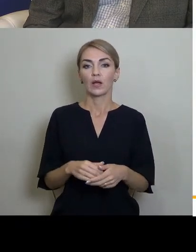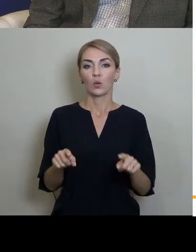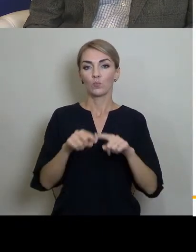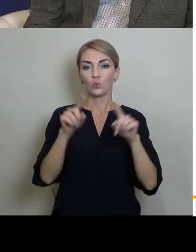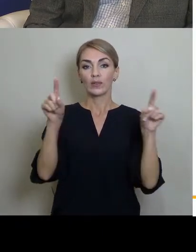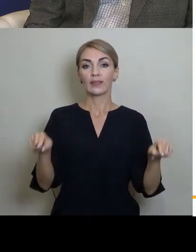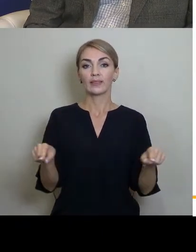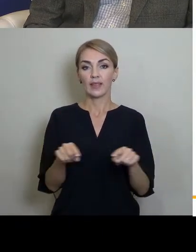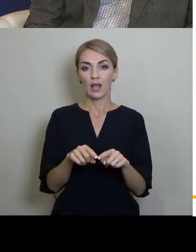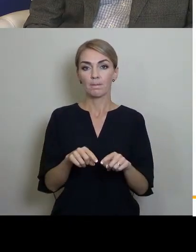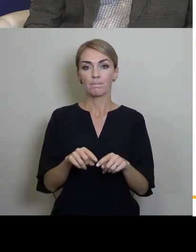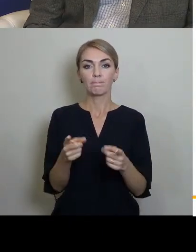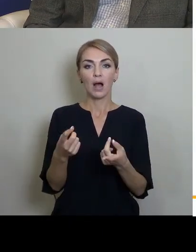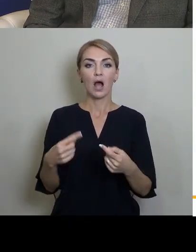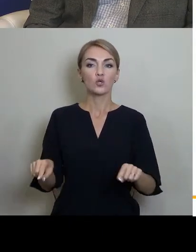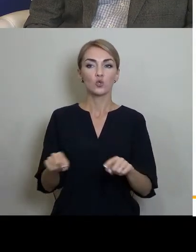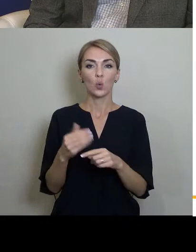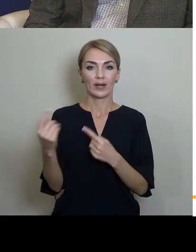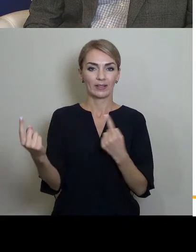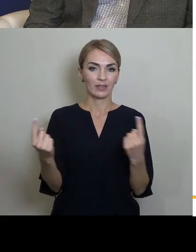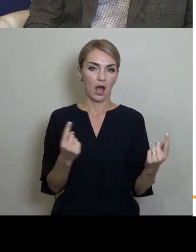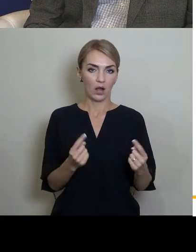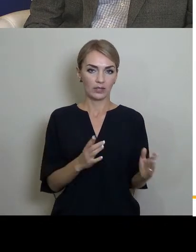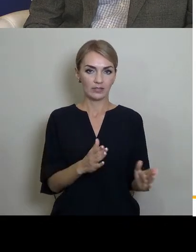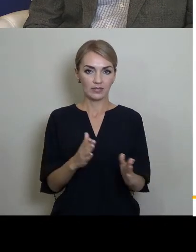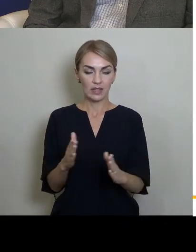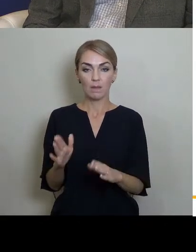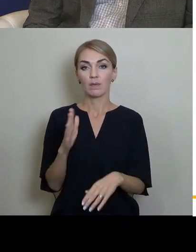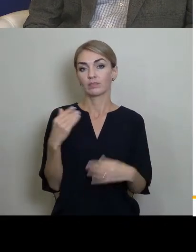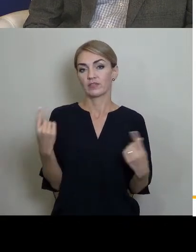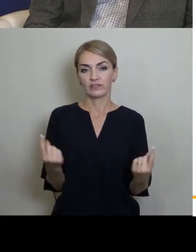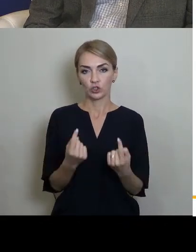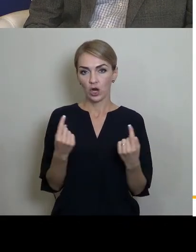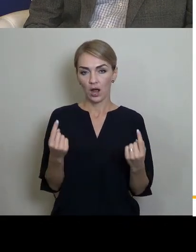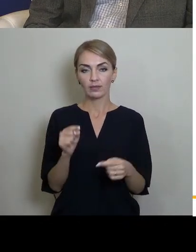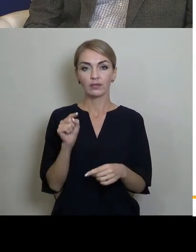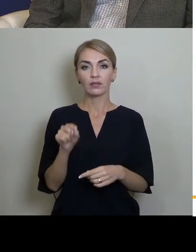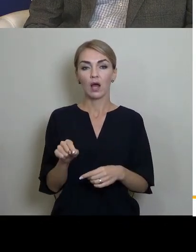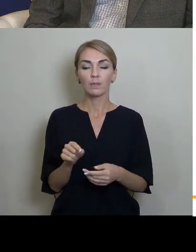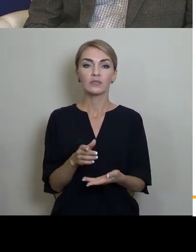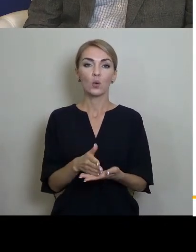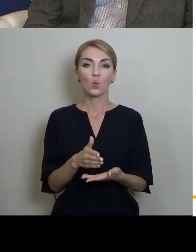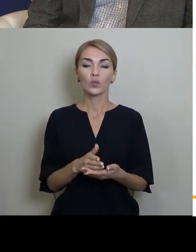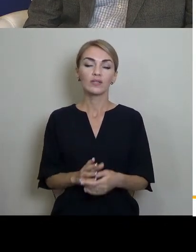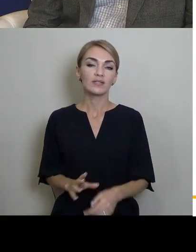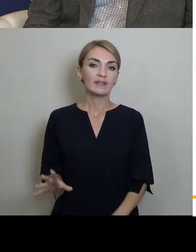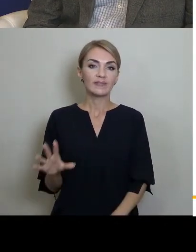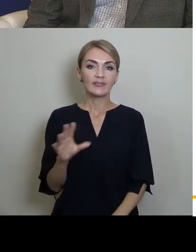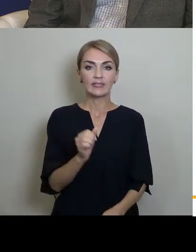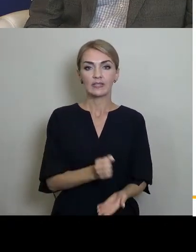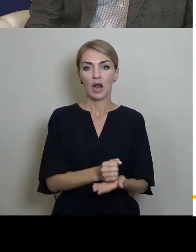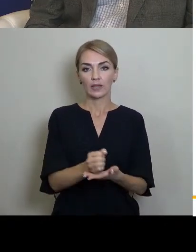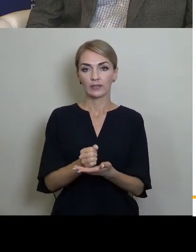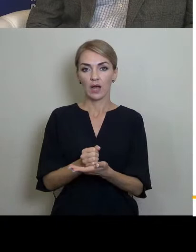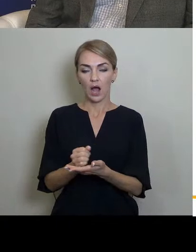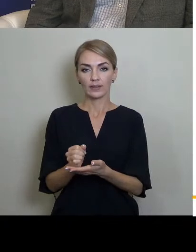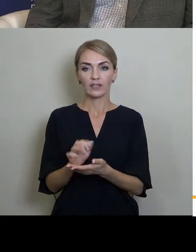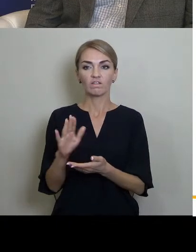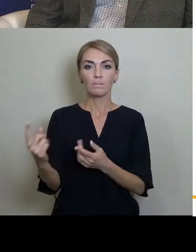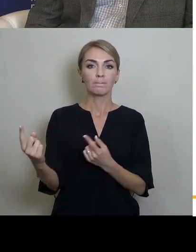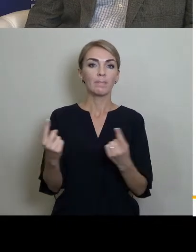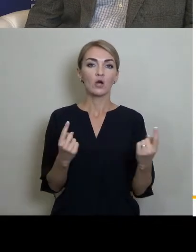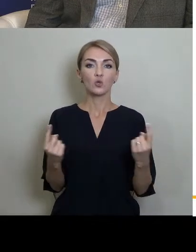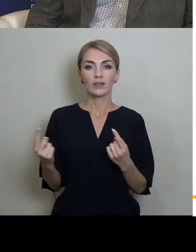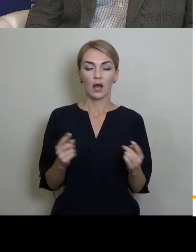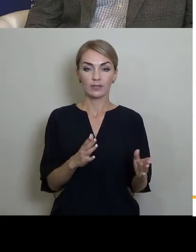spot. This is a ballot of majoritarian system. It's going to be a normal one, usual one, and all the